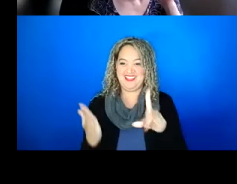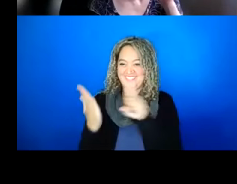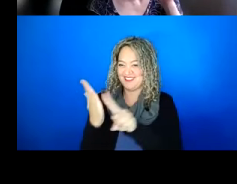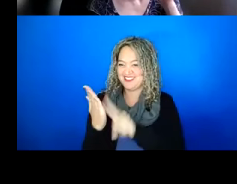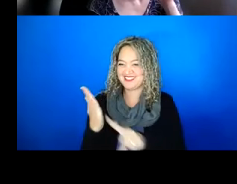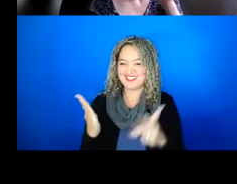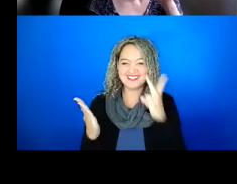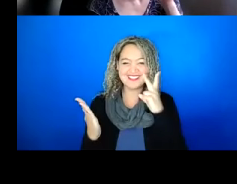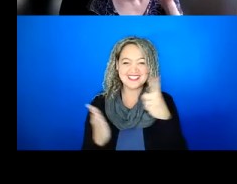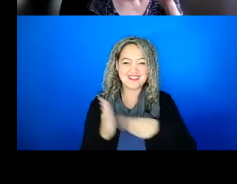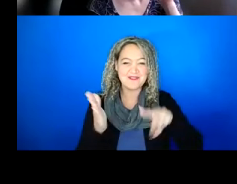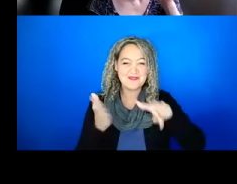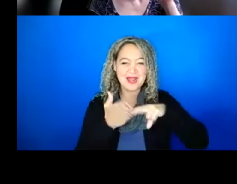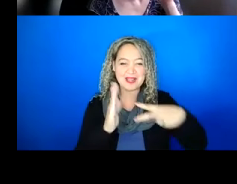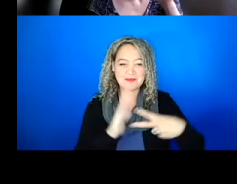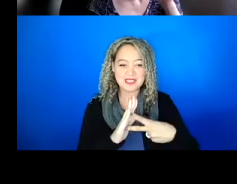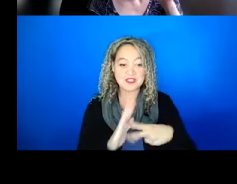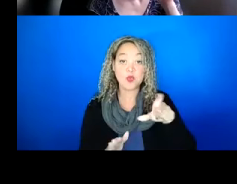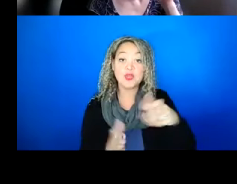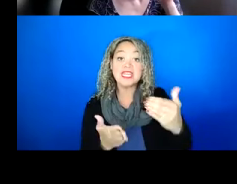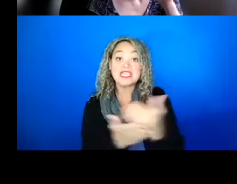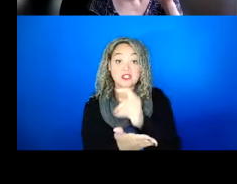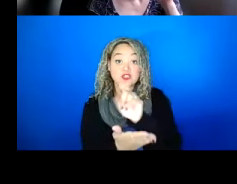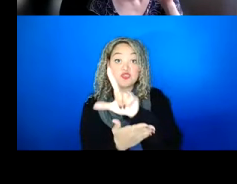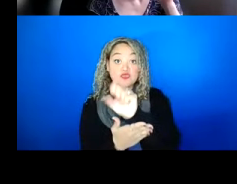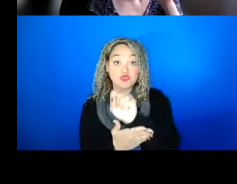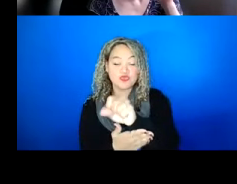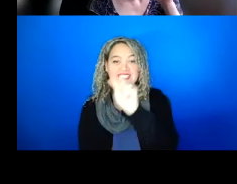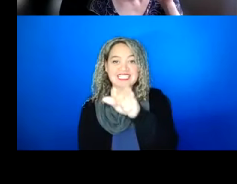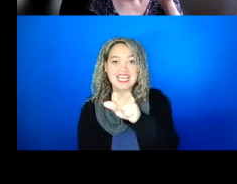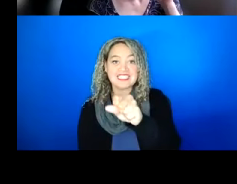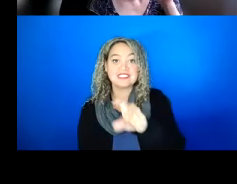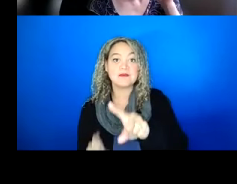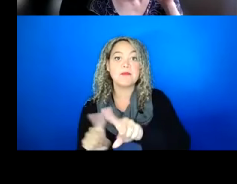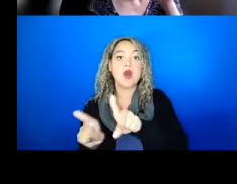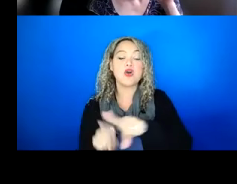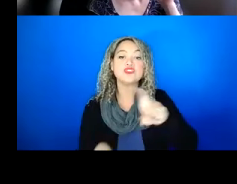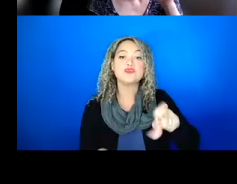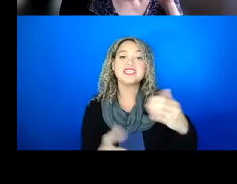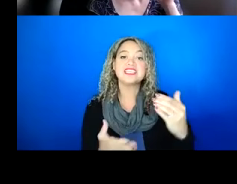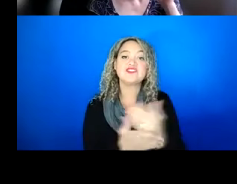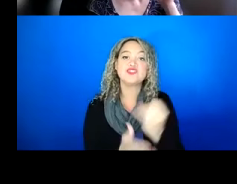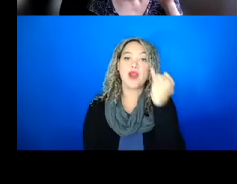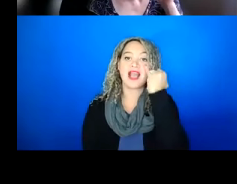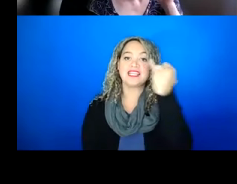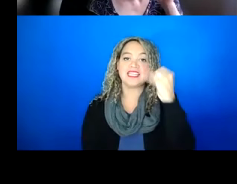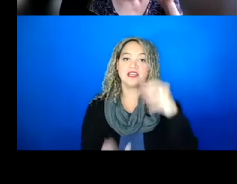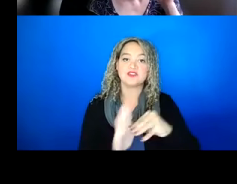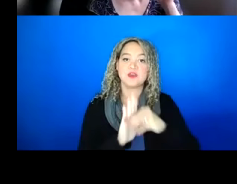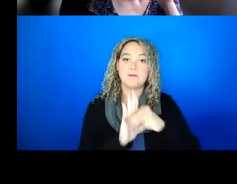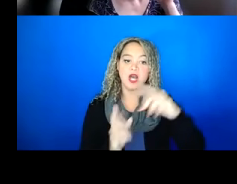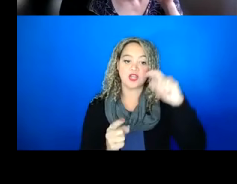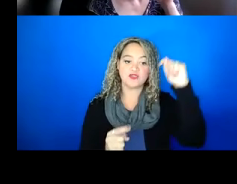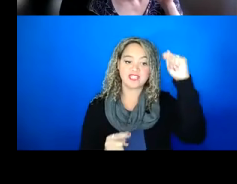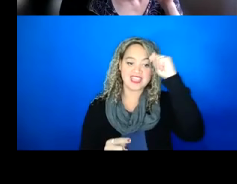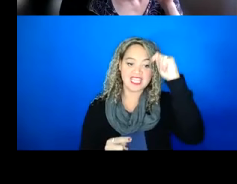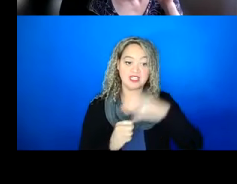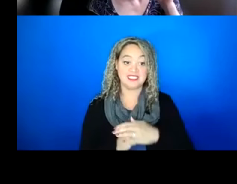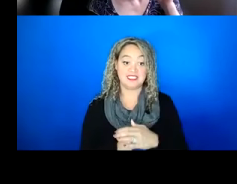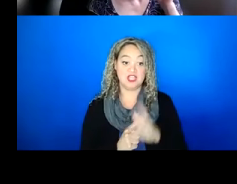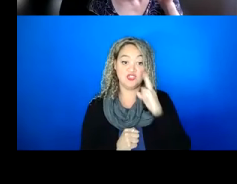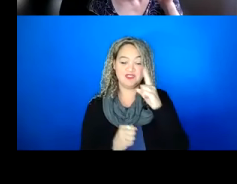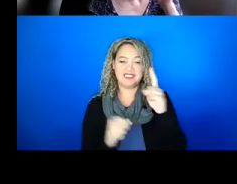about. So we need new tools, but we also need ideas and models and theories. You see, I put new in parentheses,